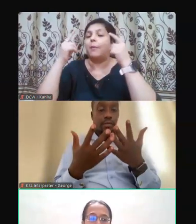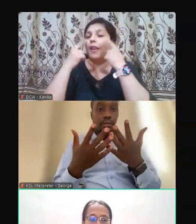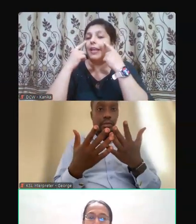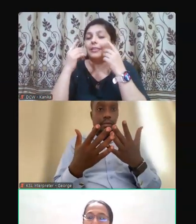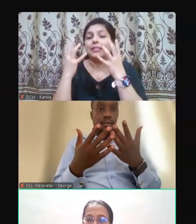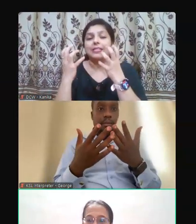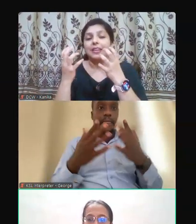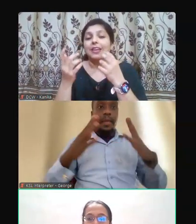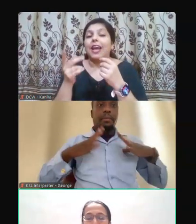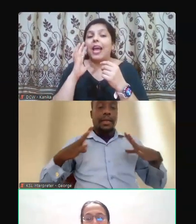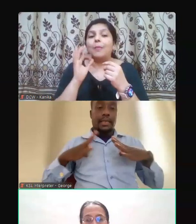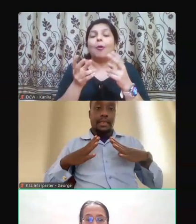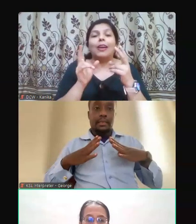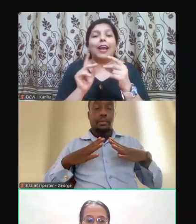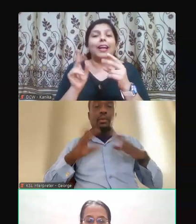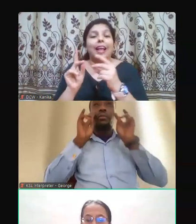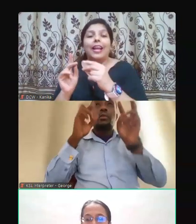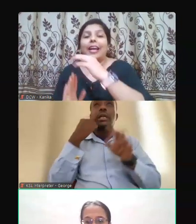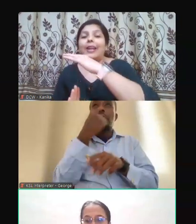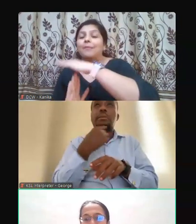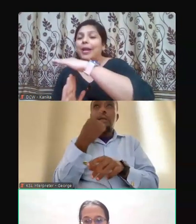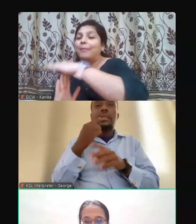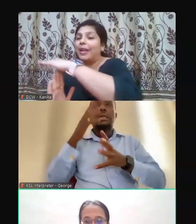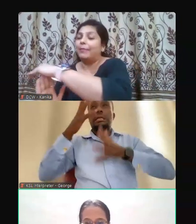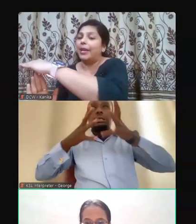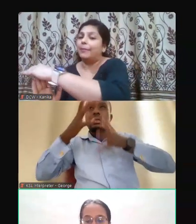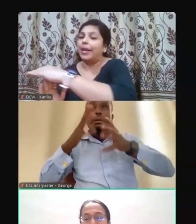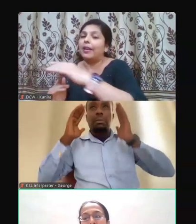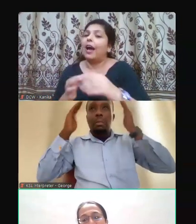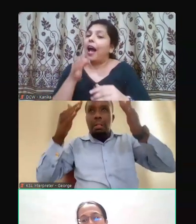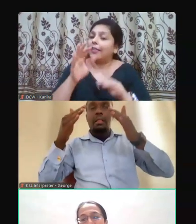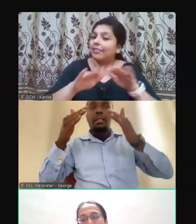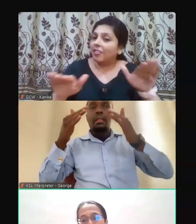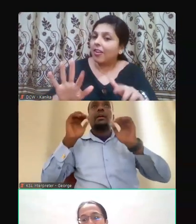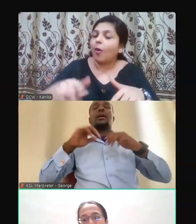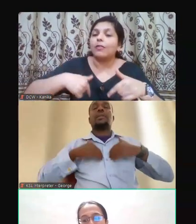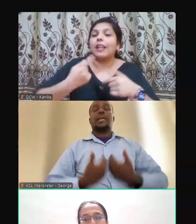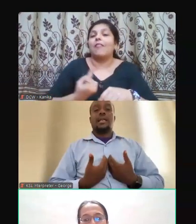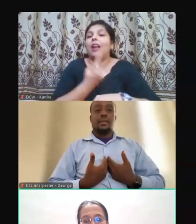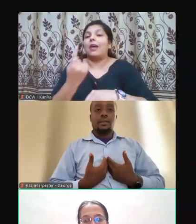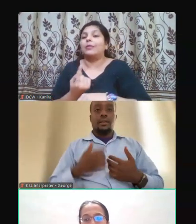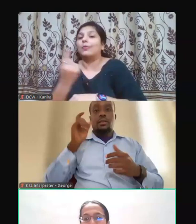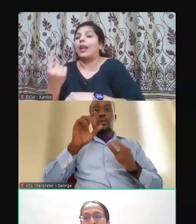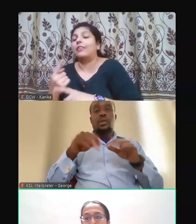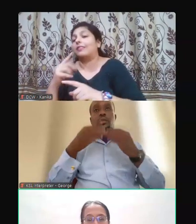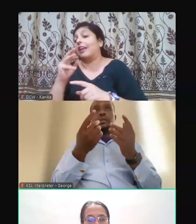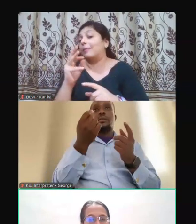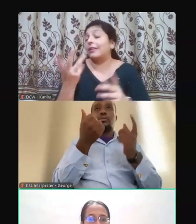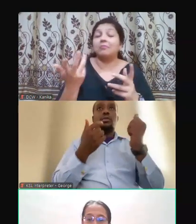because focusing on lip reading, focusing on sign language can be tiring, right? So we need to give these small